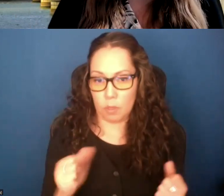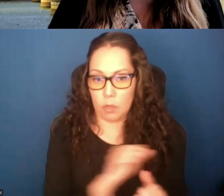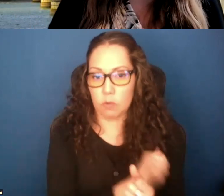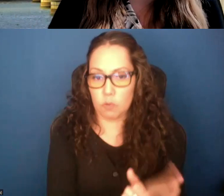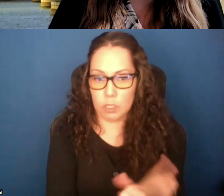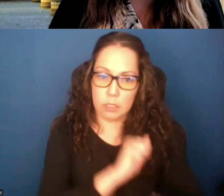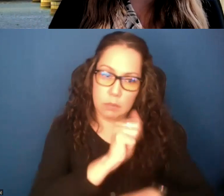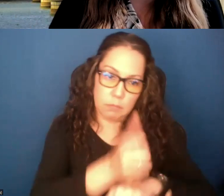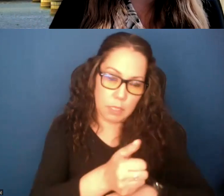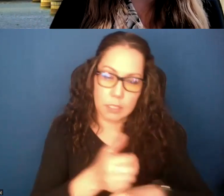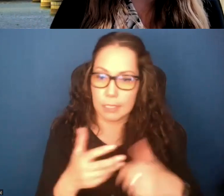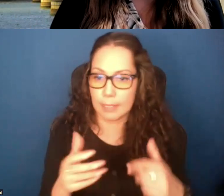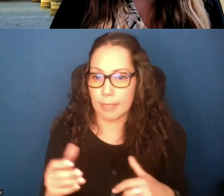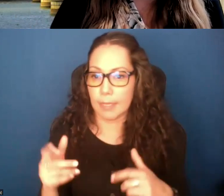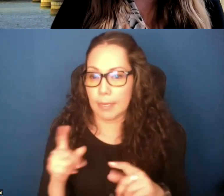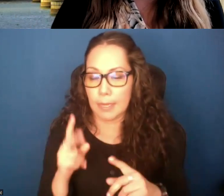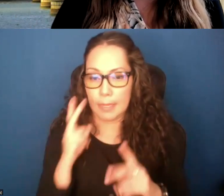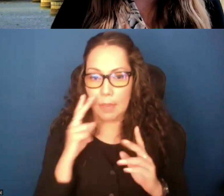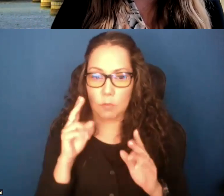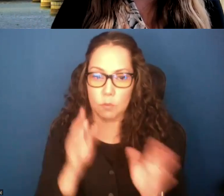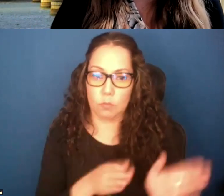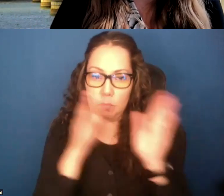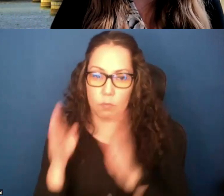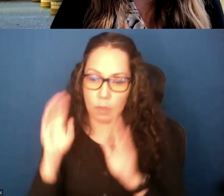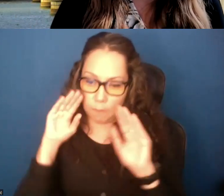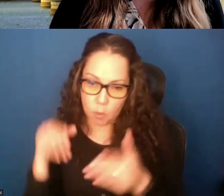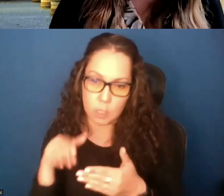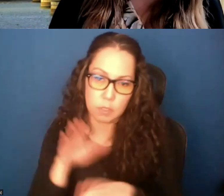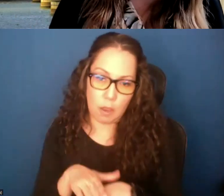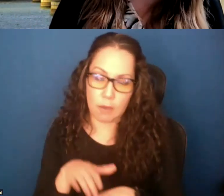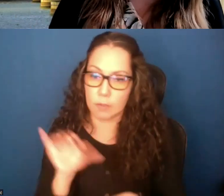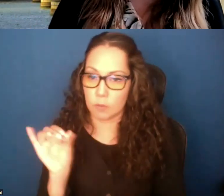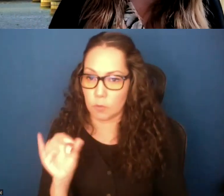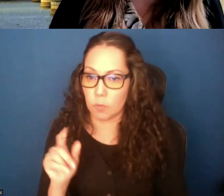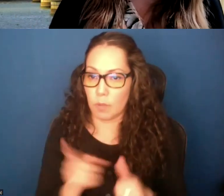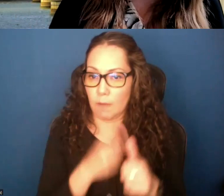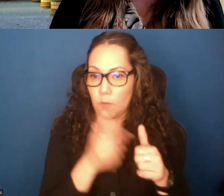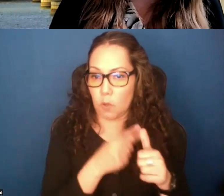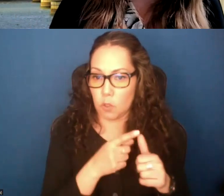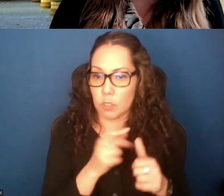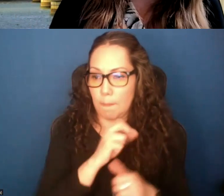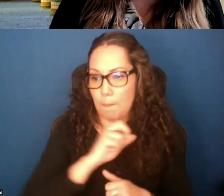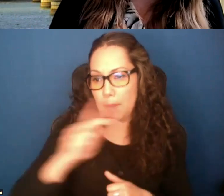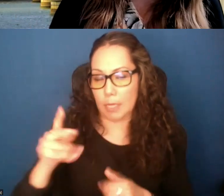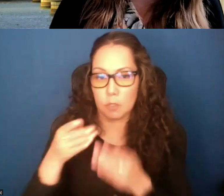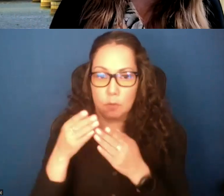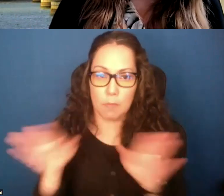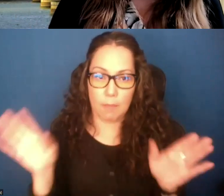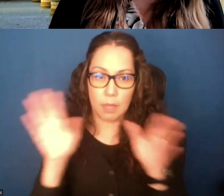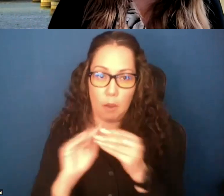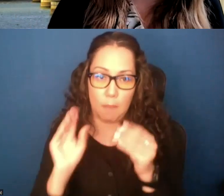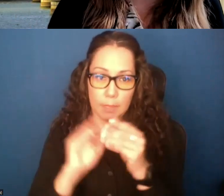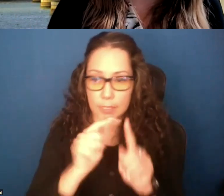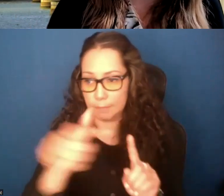where we, uh, focus on next. Um, but we'll first turn to our public comment before we wrap up our meeting